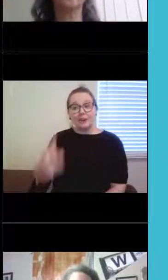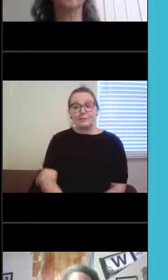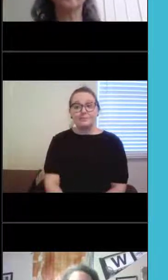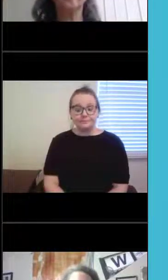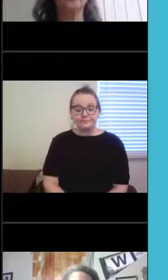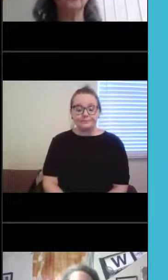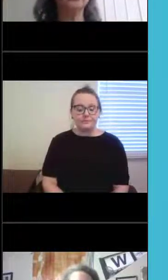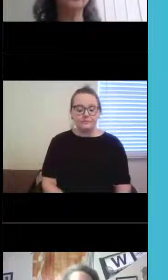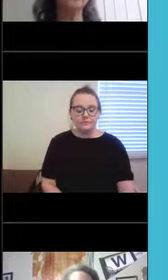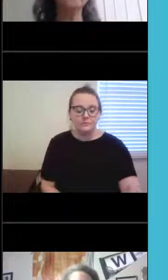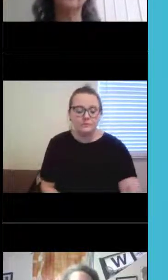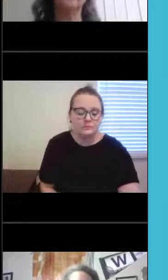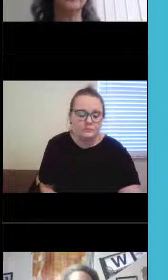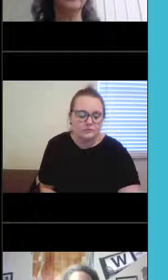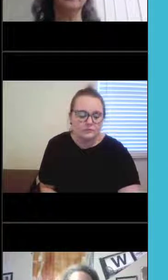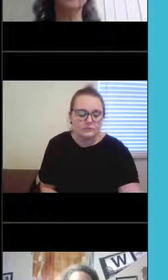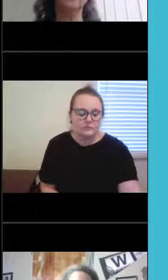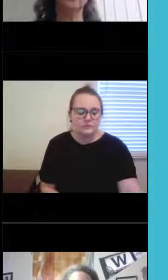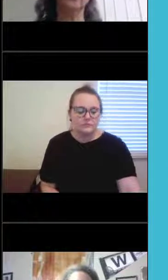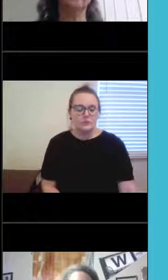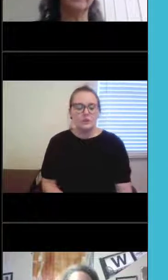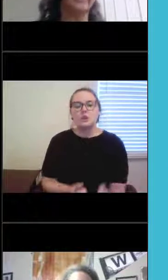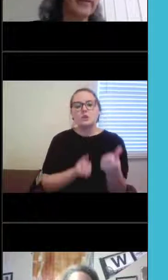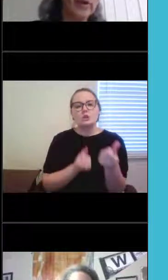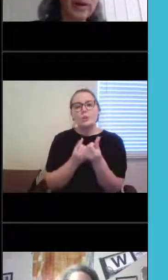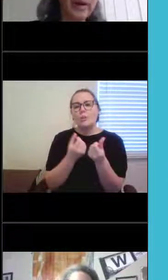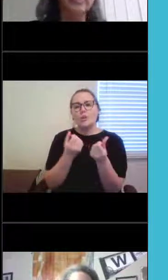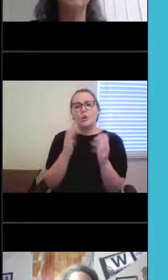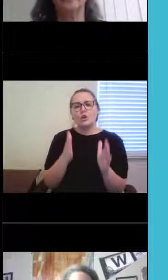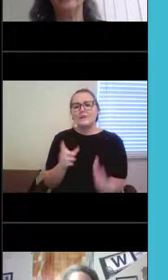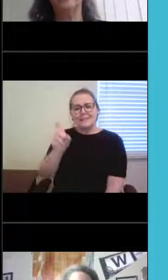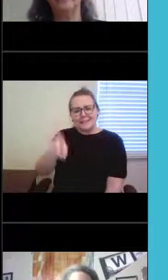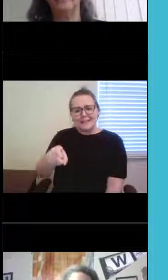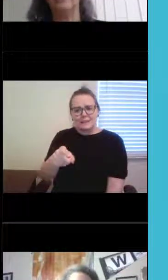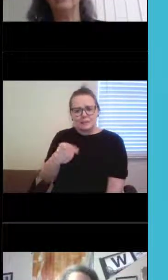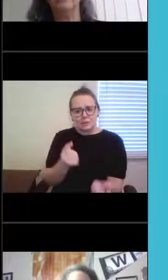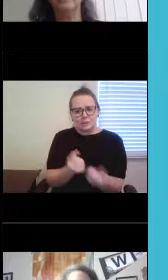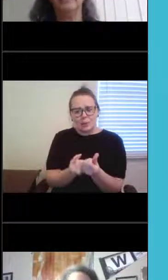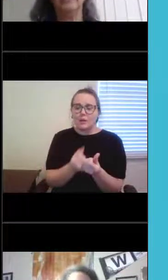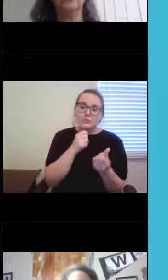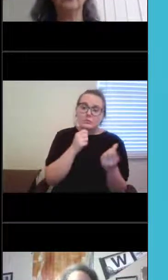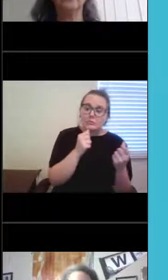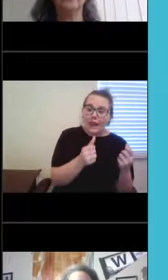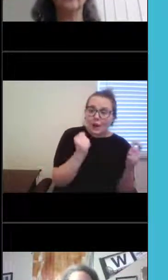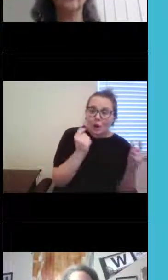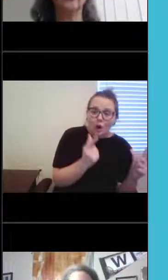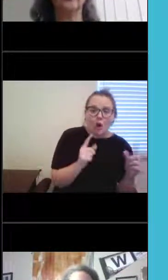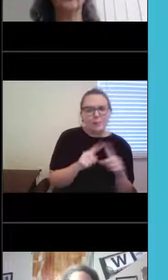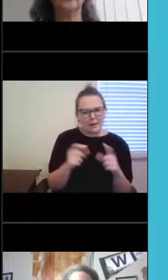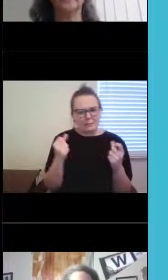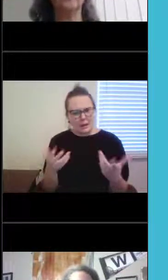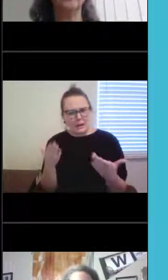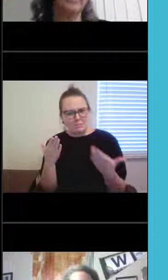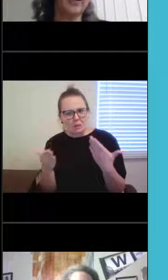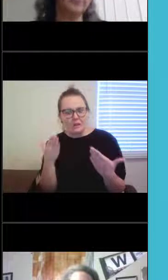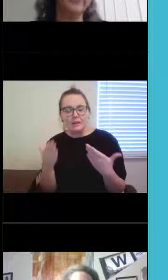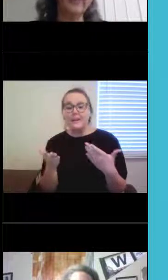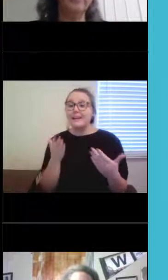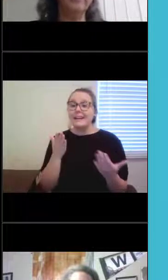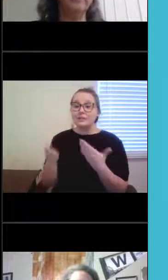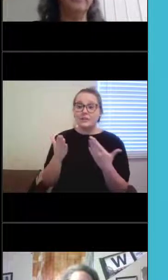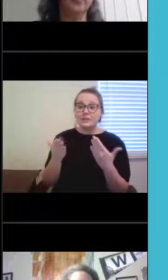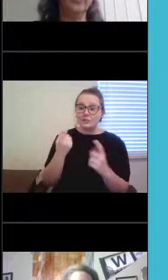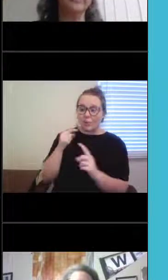So supporters, I agree, need support. Not everyone maybe, but many may. And services that are geared to them to